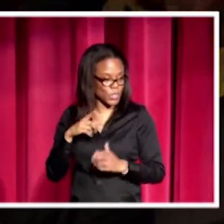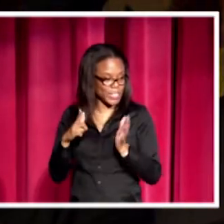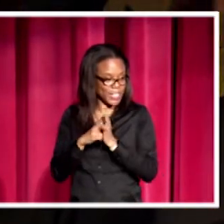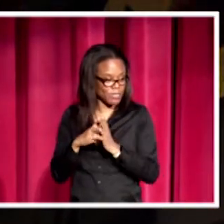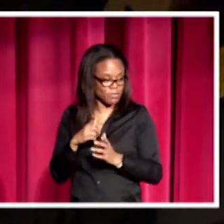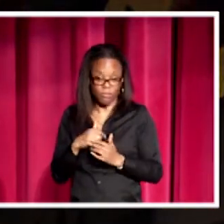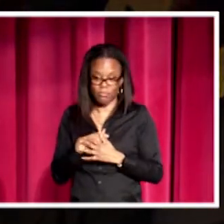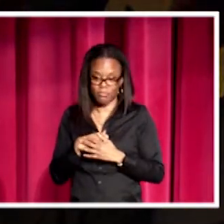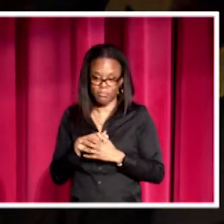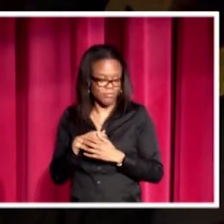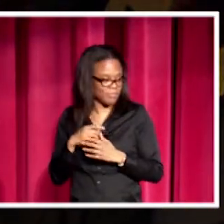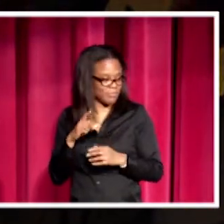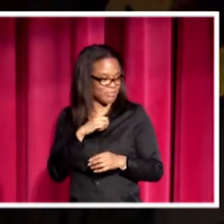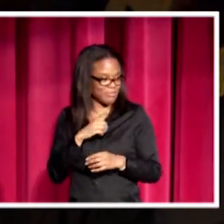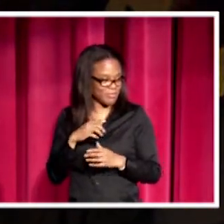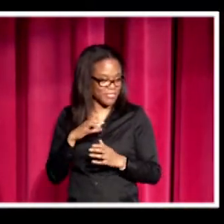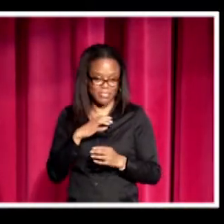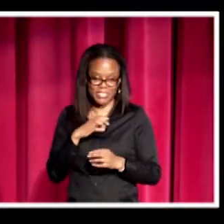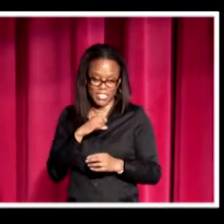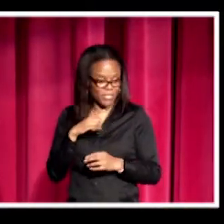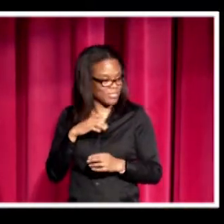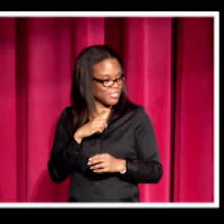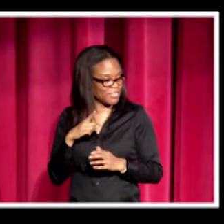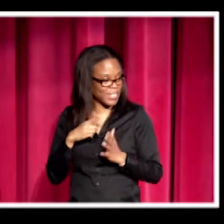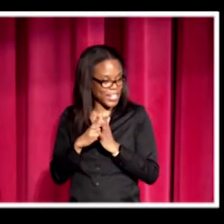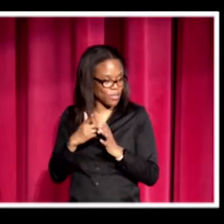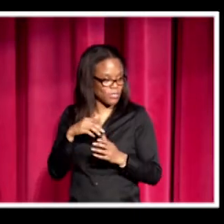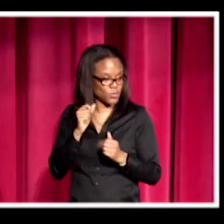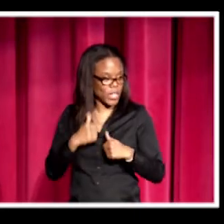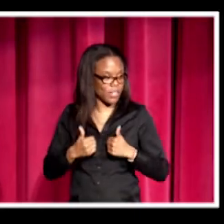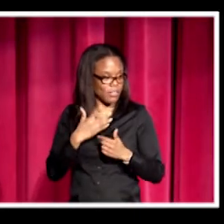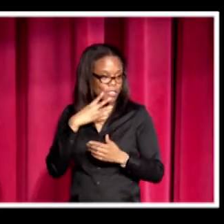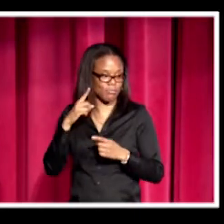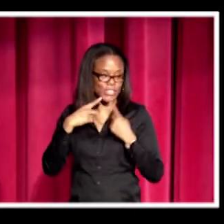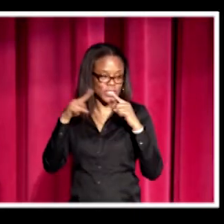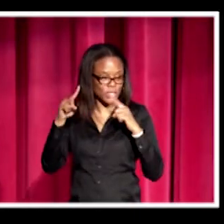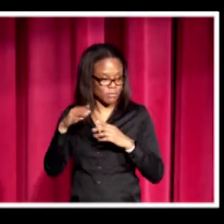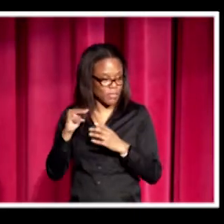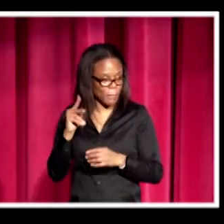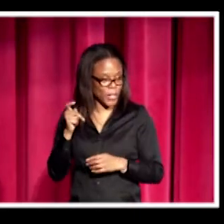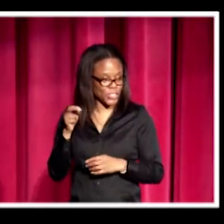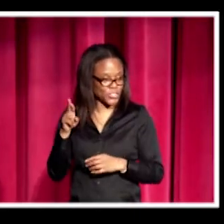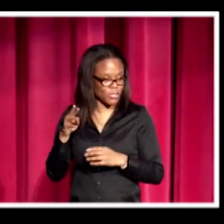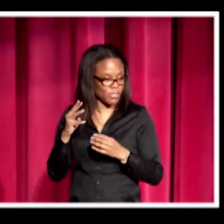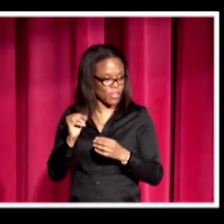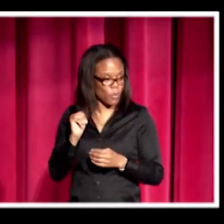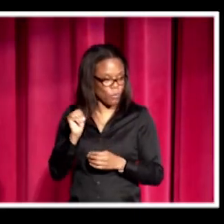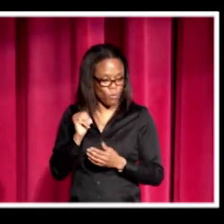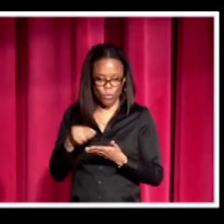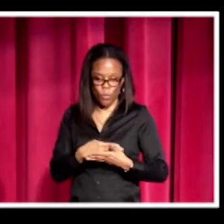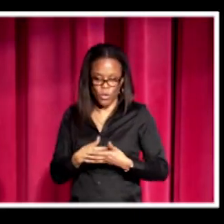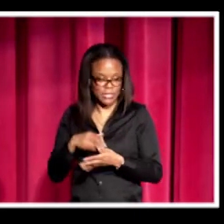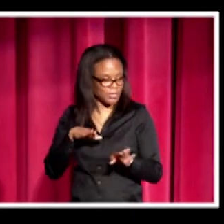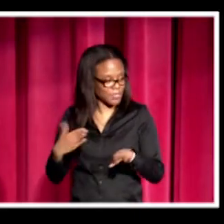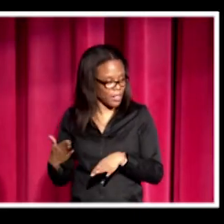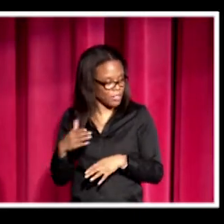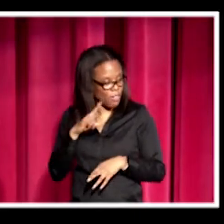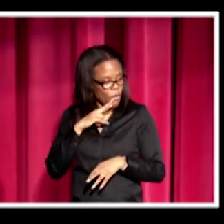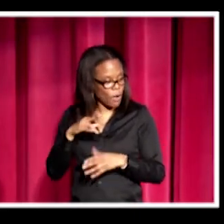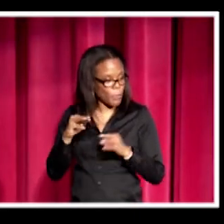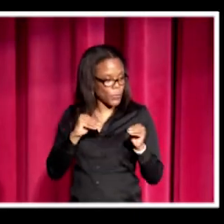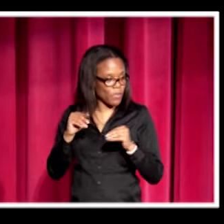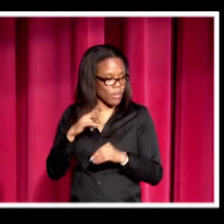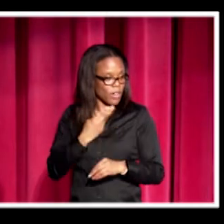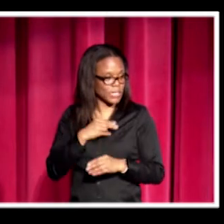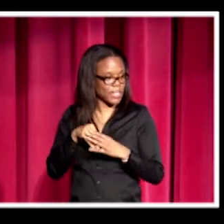These efforts, coupled with the Council's legislation to address maternal mortality, are moving us in the right